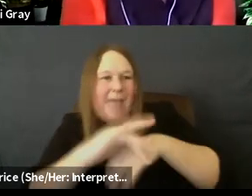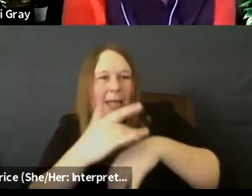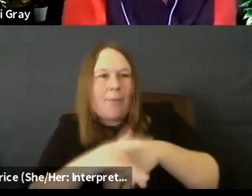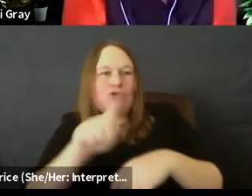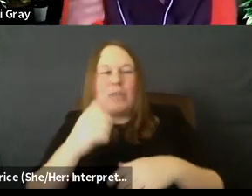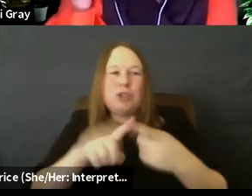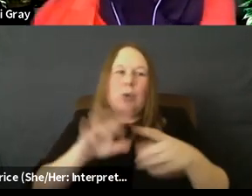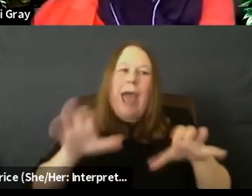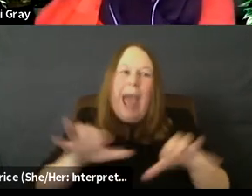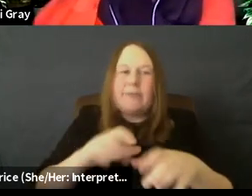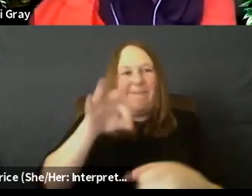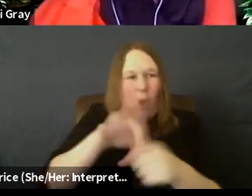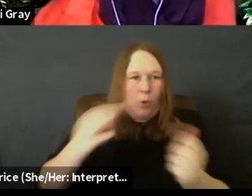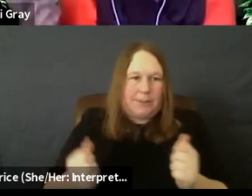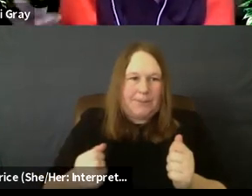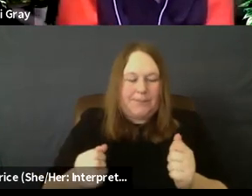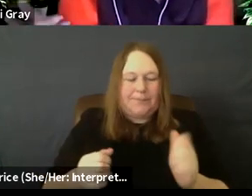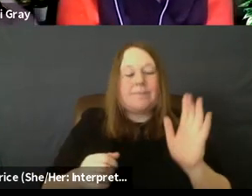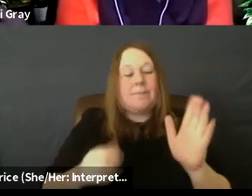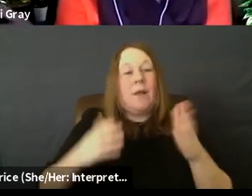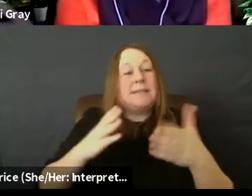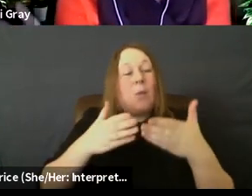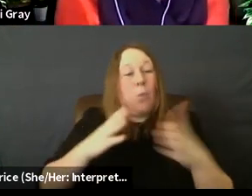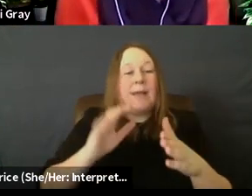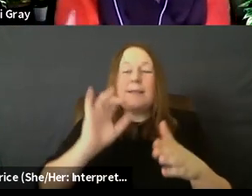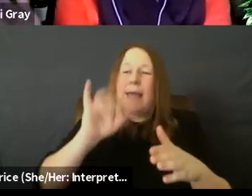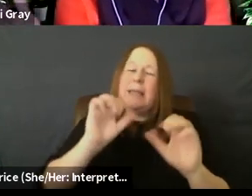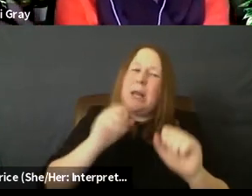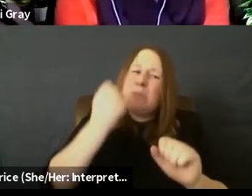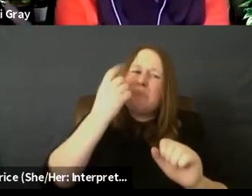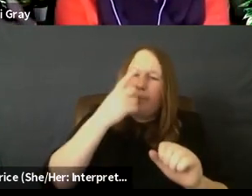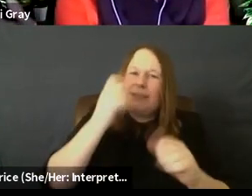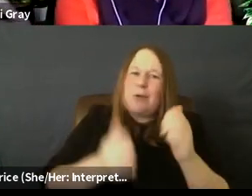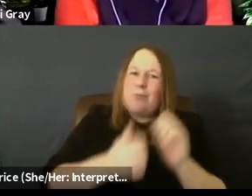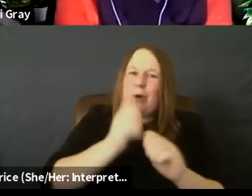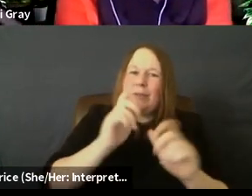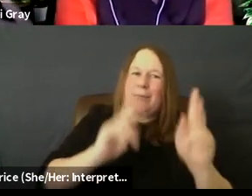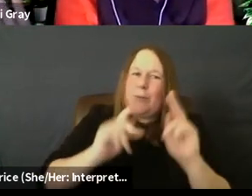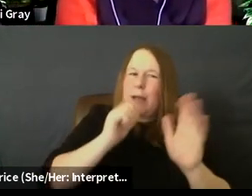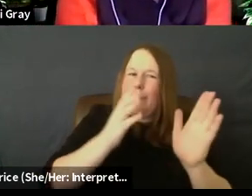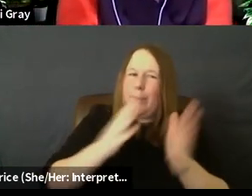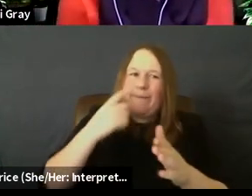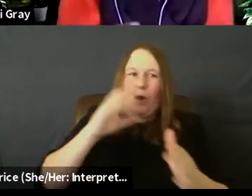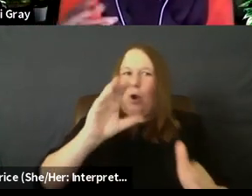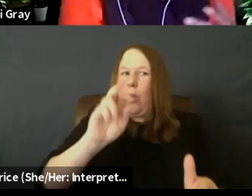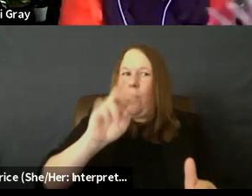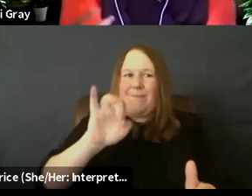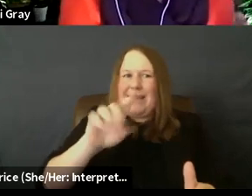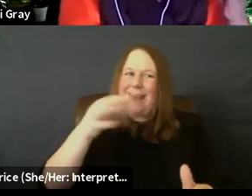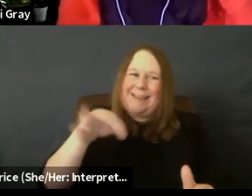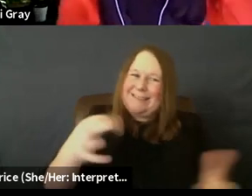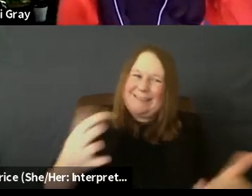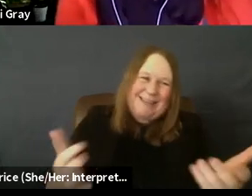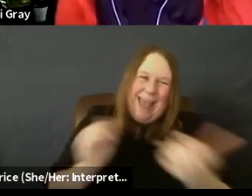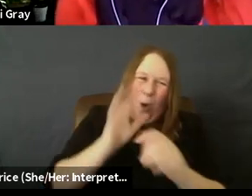to actively vote. And in some ways that can be understandable because most folks were not prepared for COVID-19 and how that